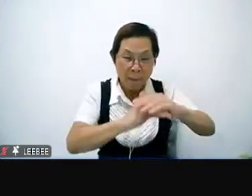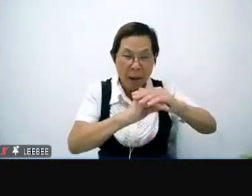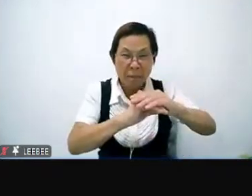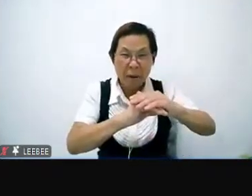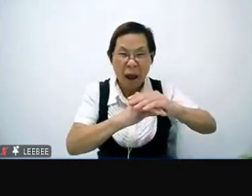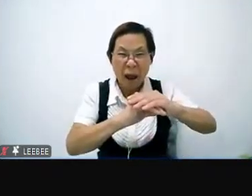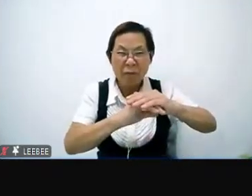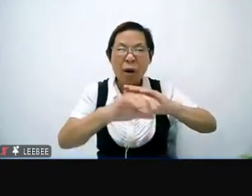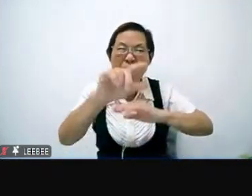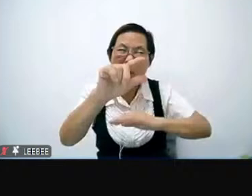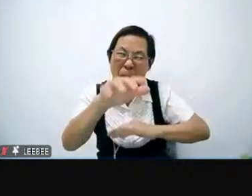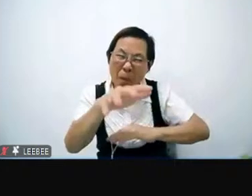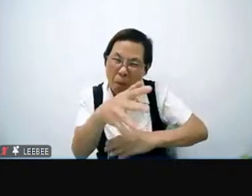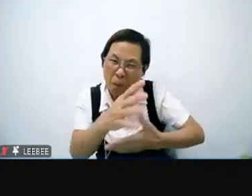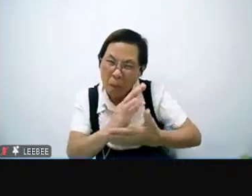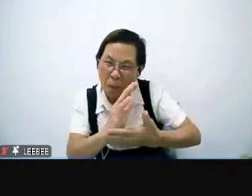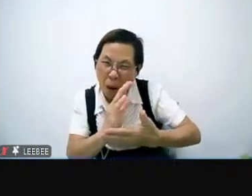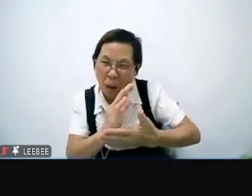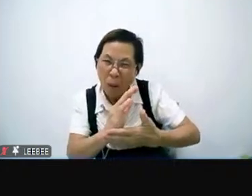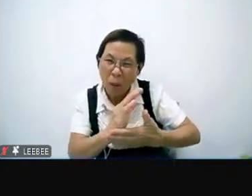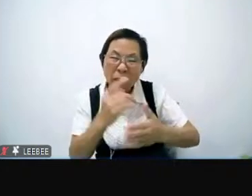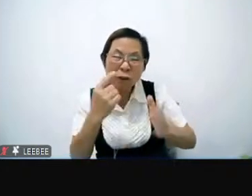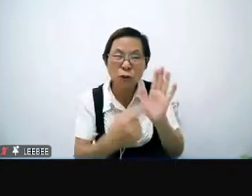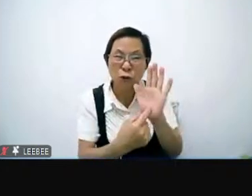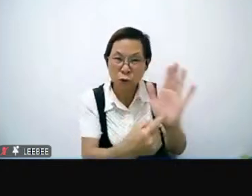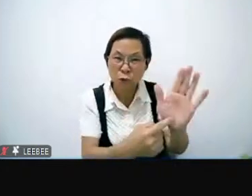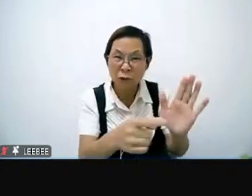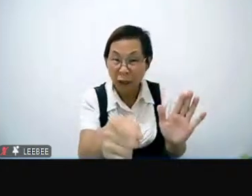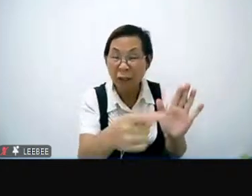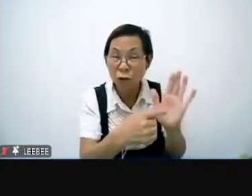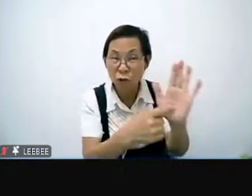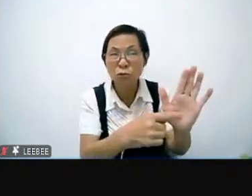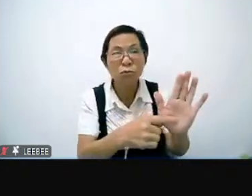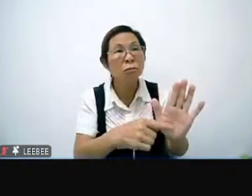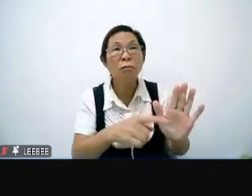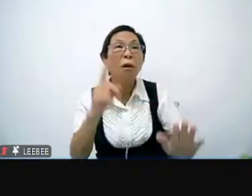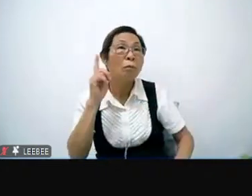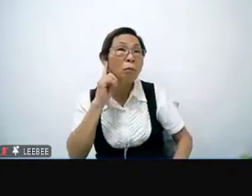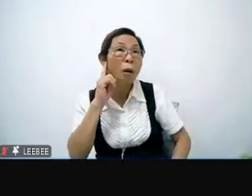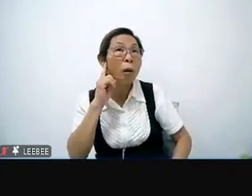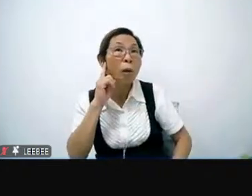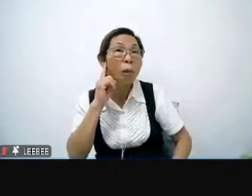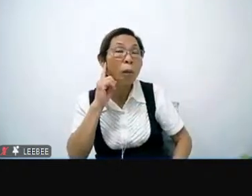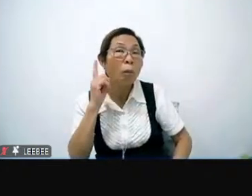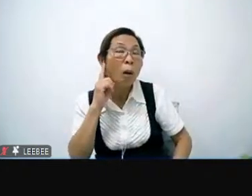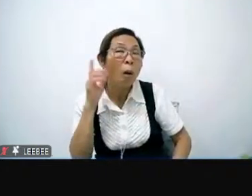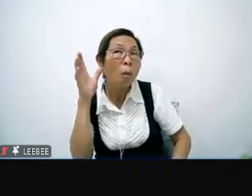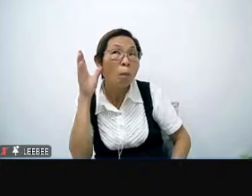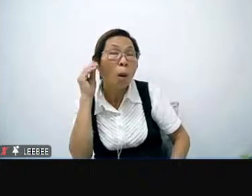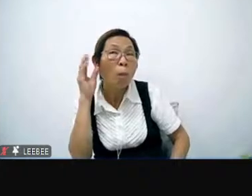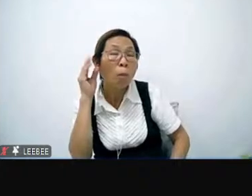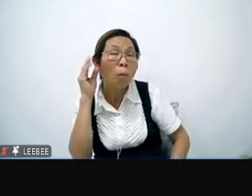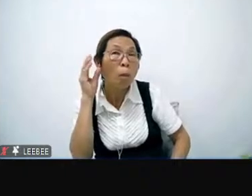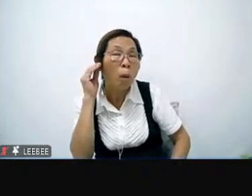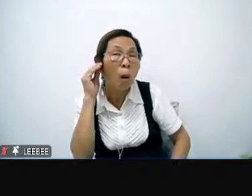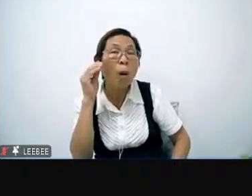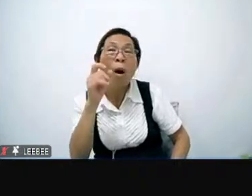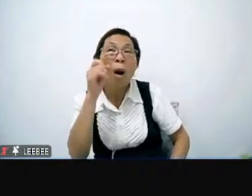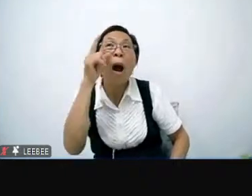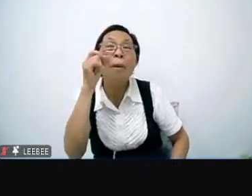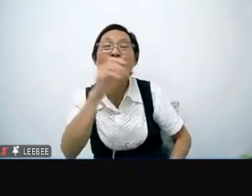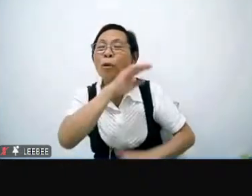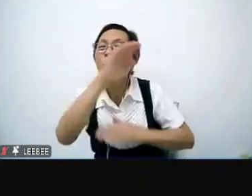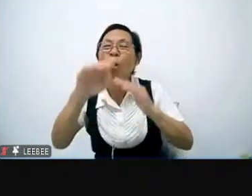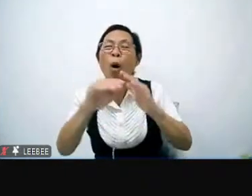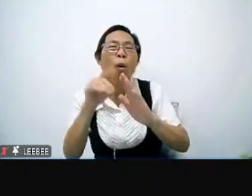as shown, they have no problem in a quiet in understanding the speech, because most of the speech sound